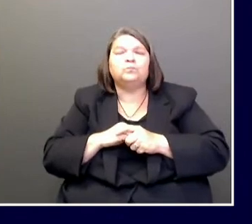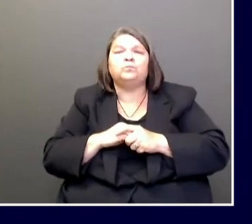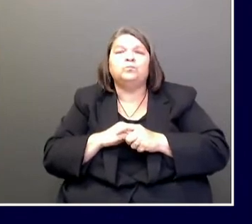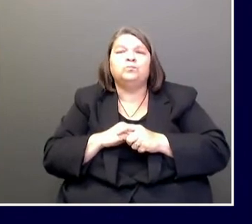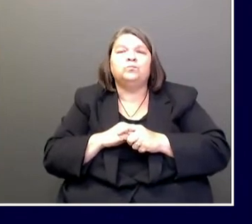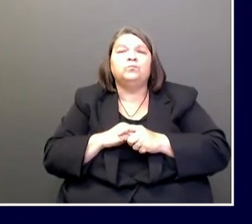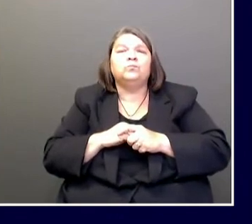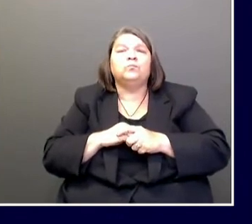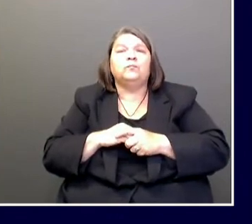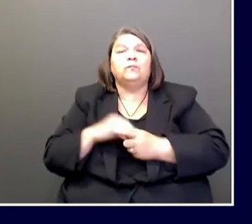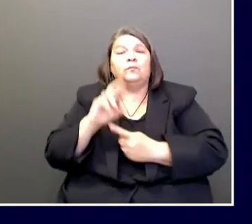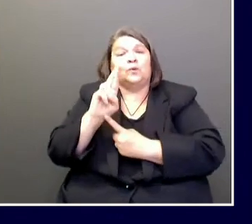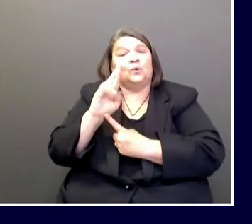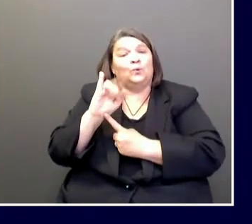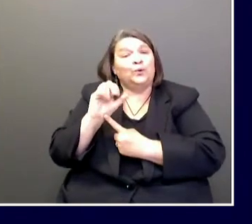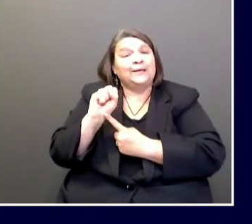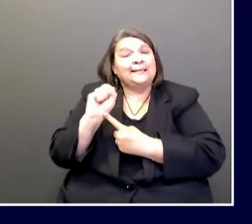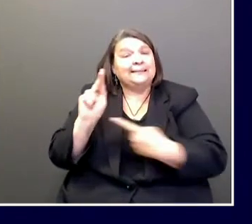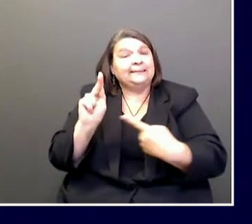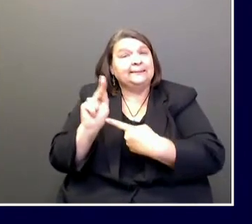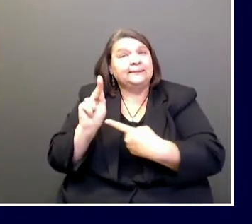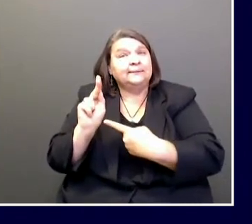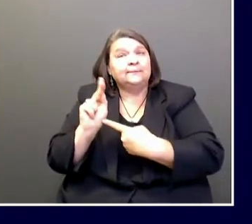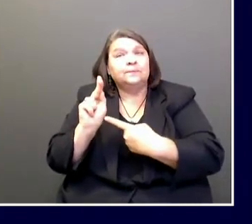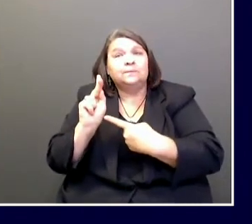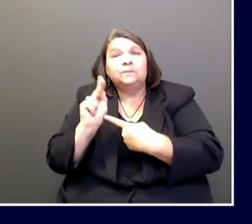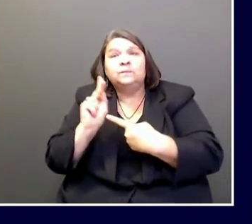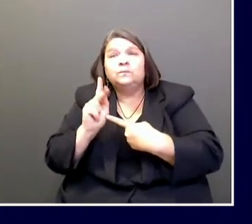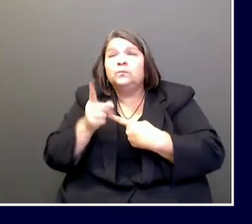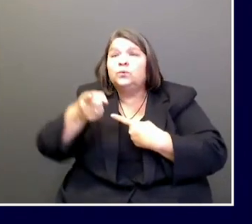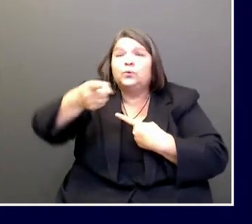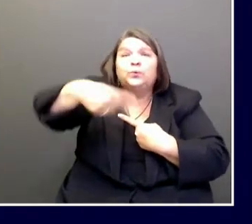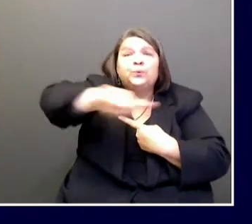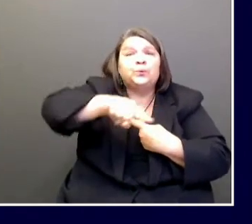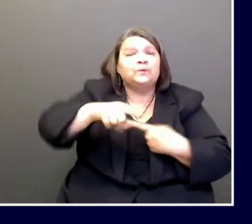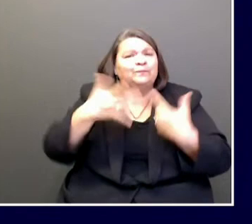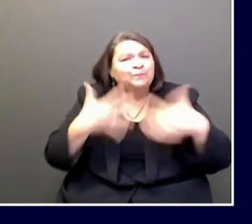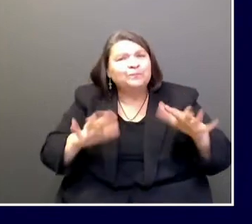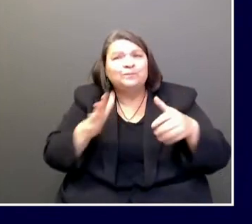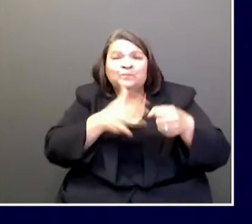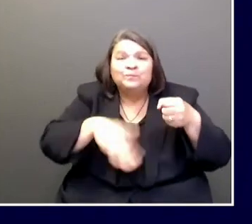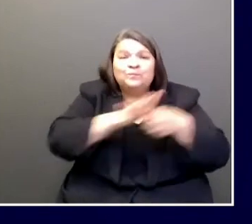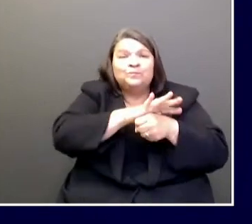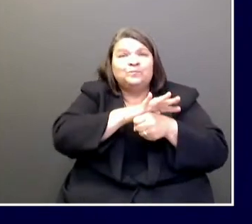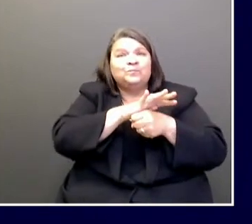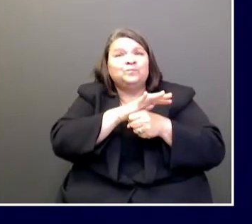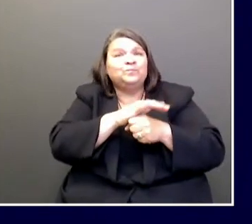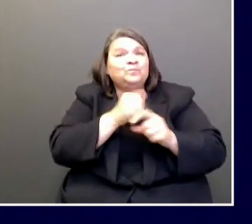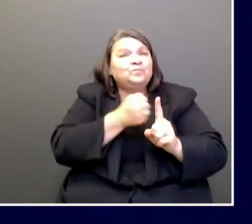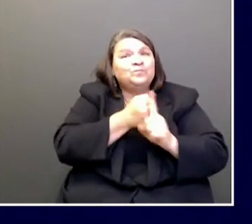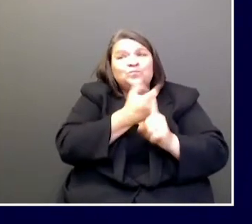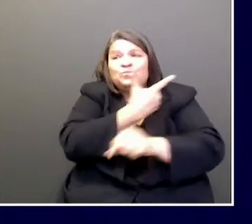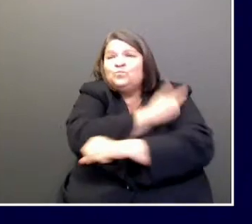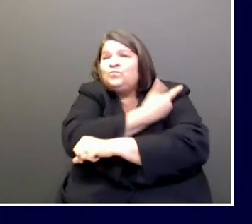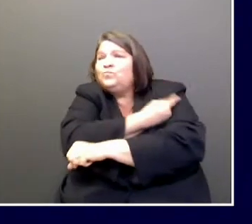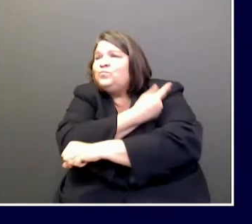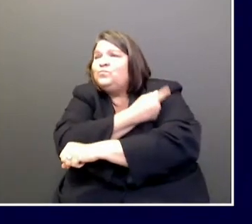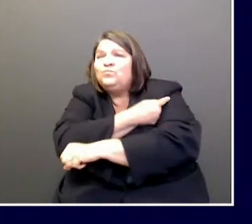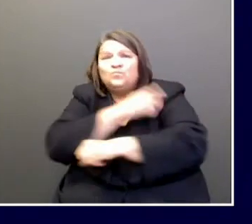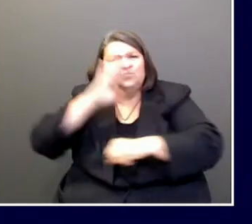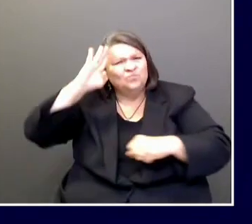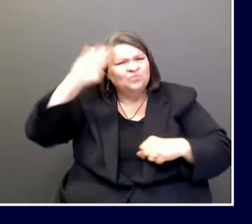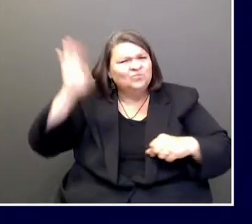that you could unknowingly, inadvertently spread the virus to someone, even though you